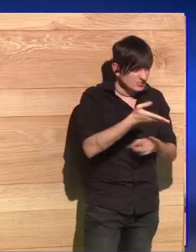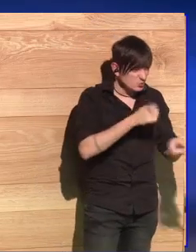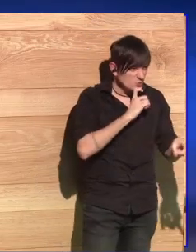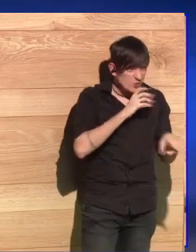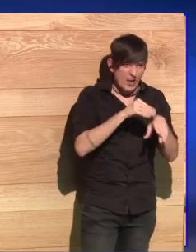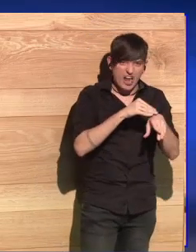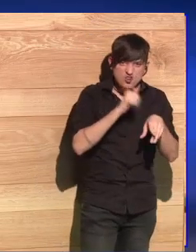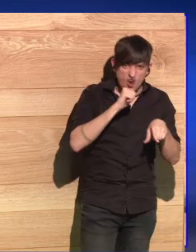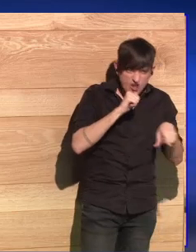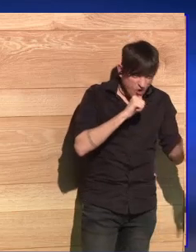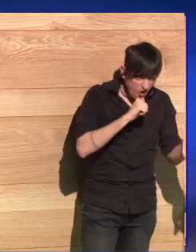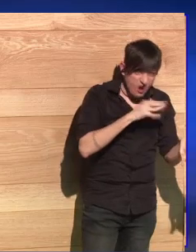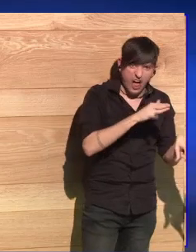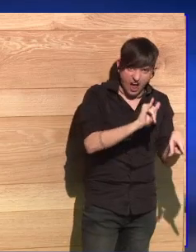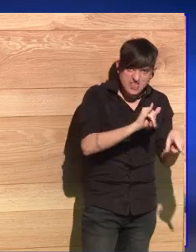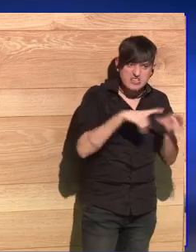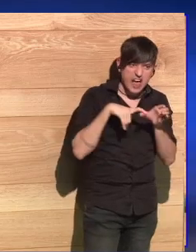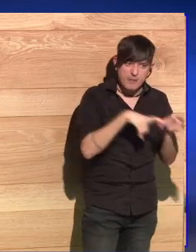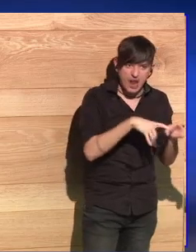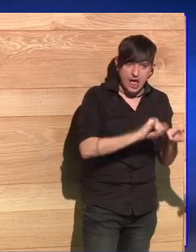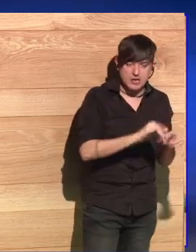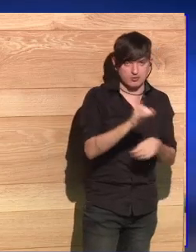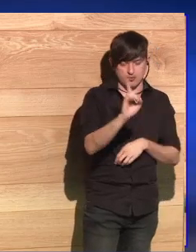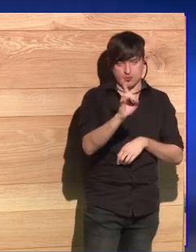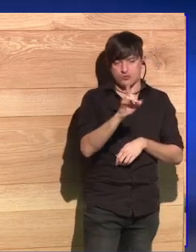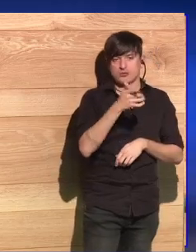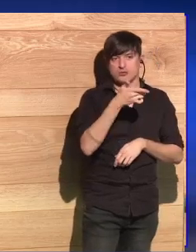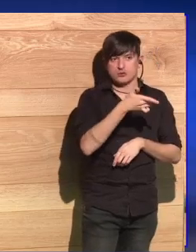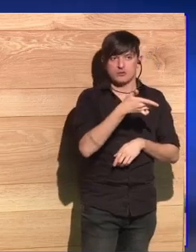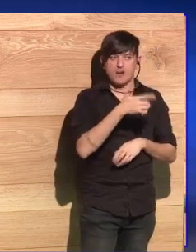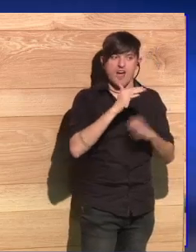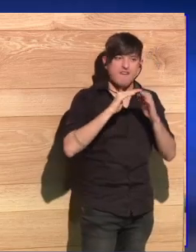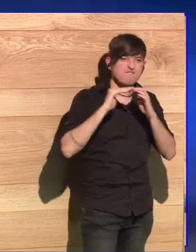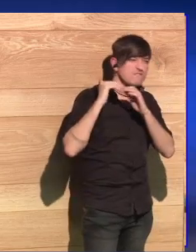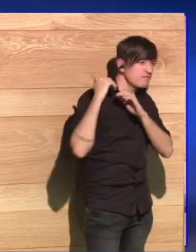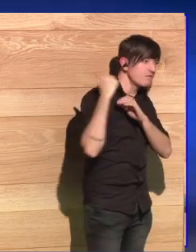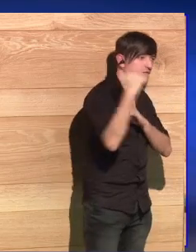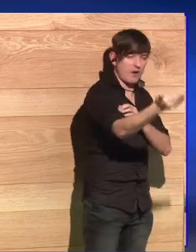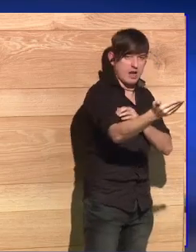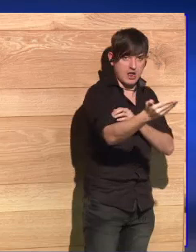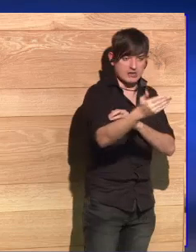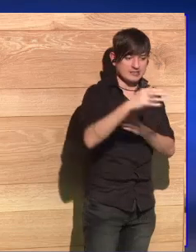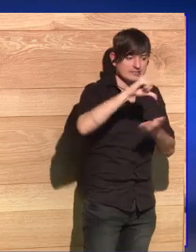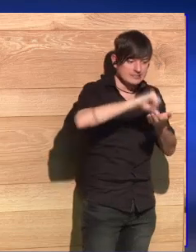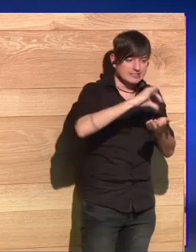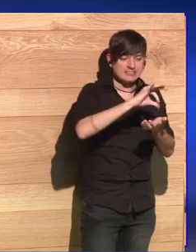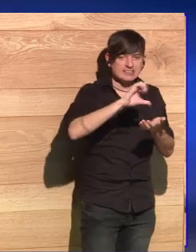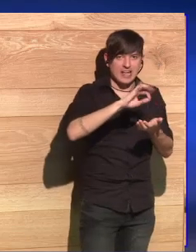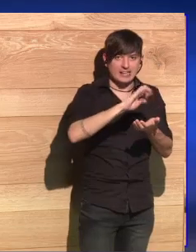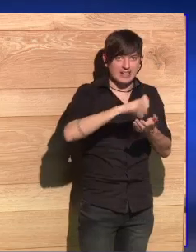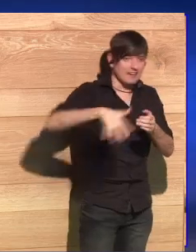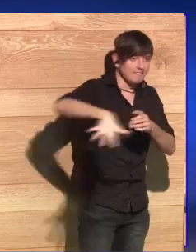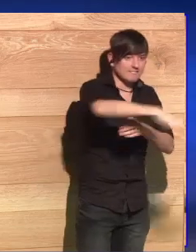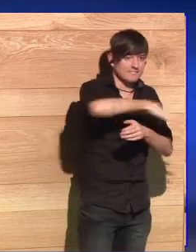They take me outside of town to an industrial part of town where they rented